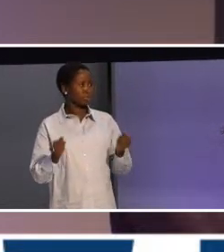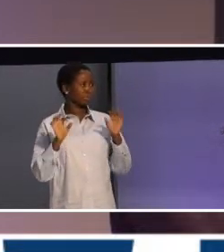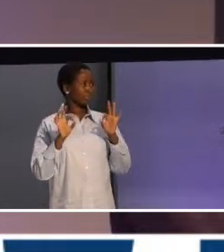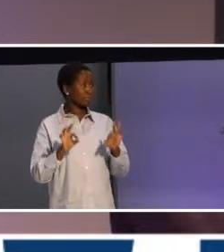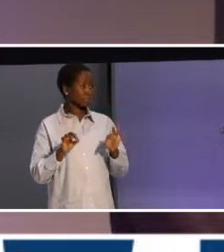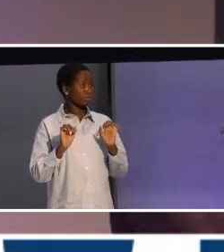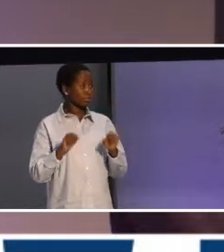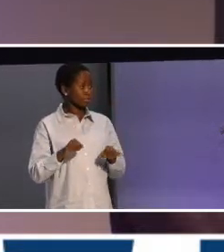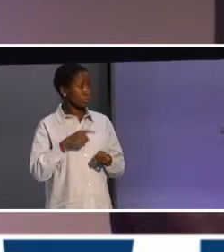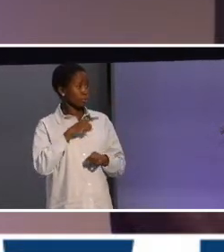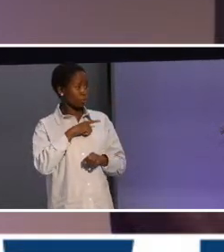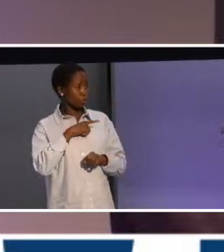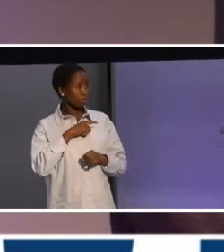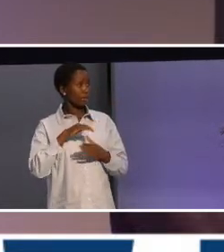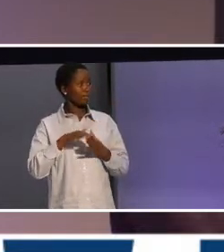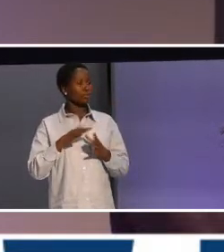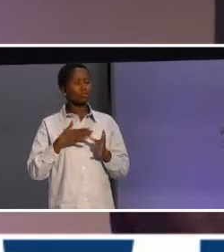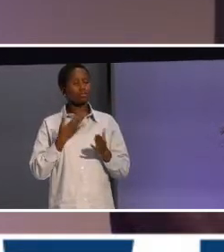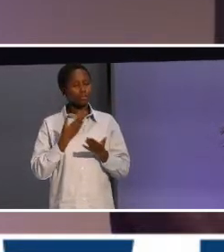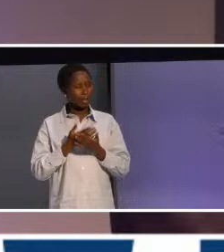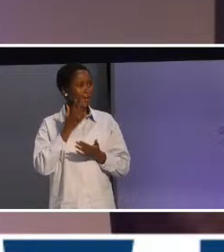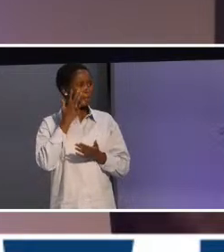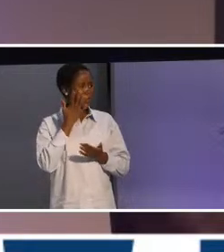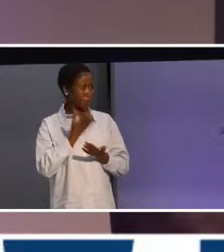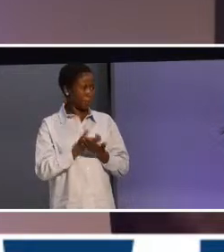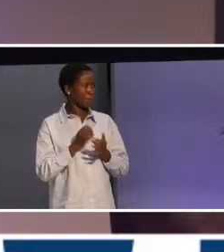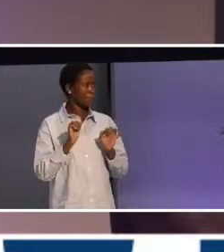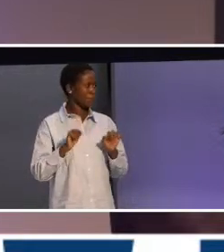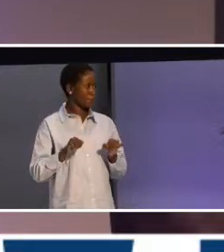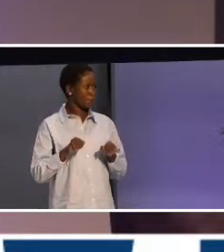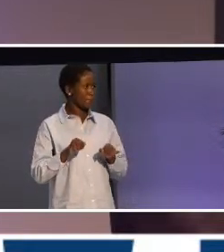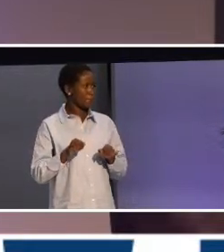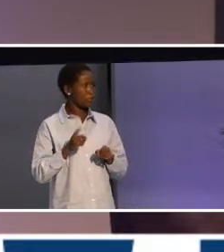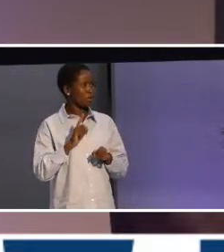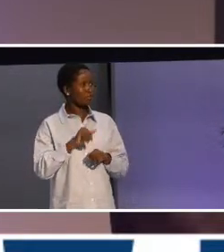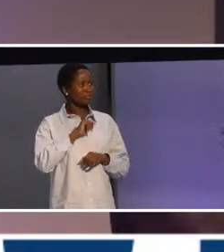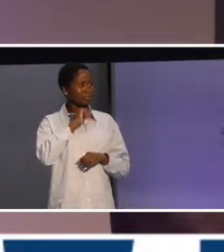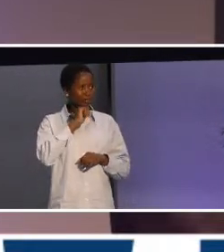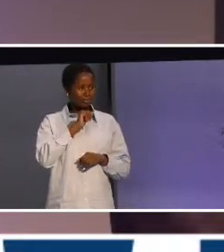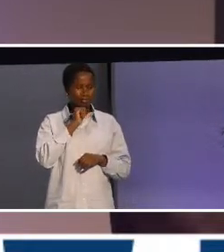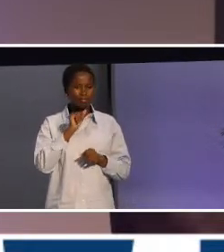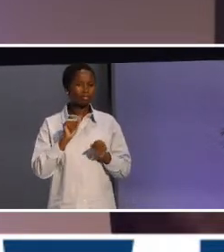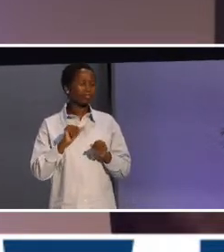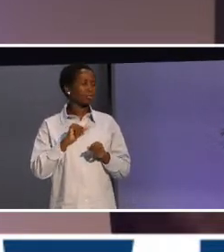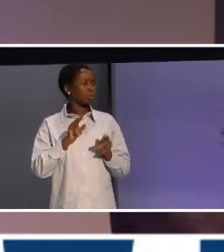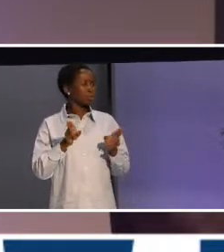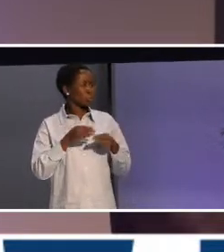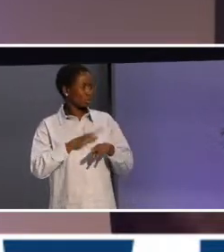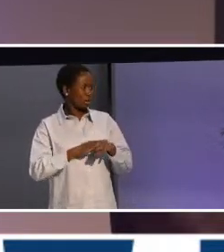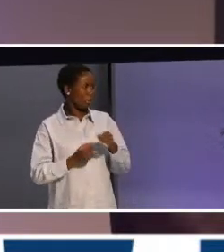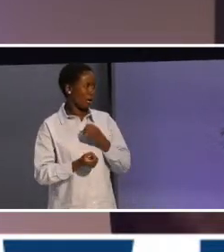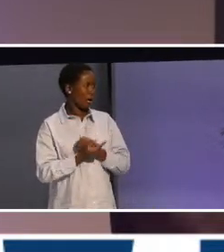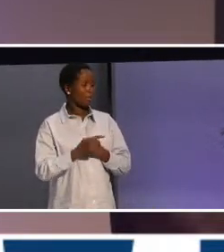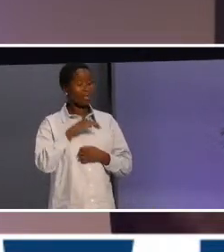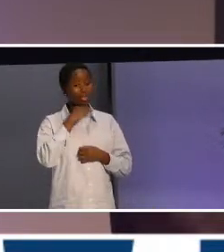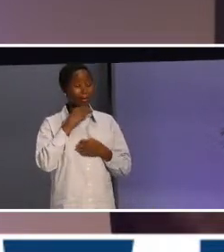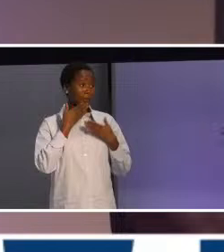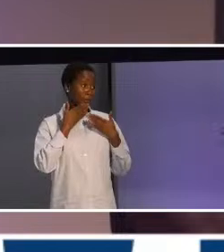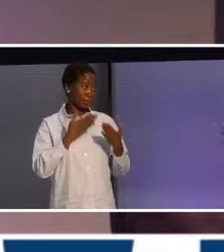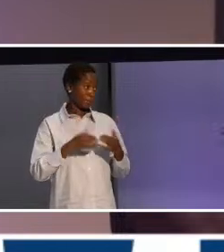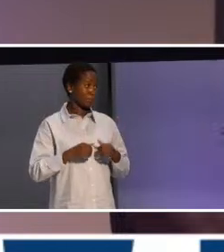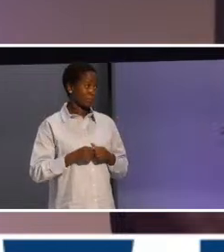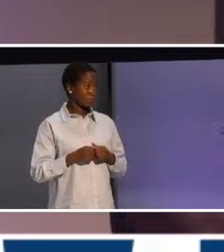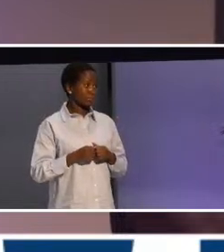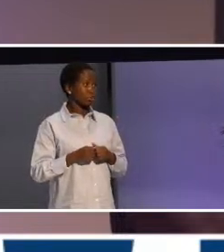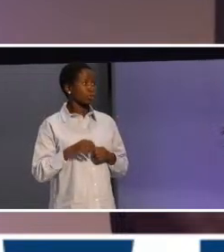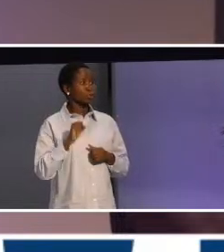even temporarily is not an option. That is, what challenges handled under India's chair of AWEB